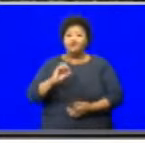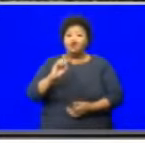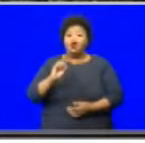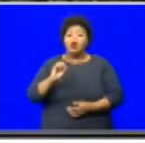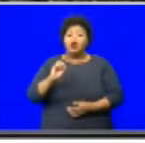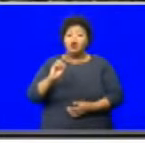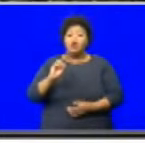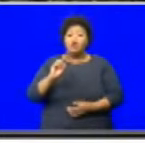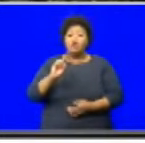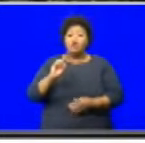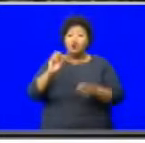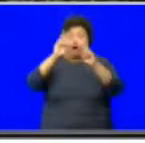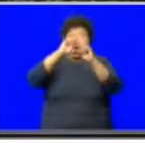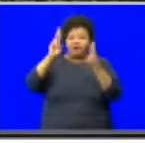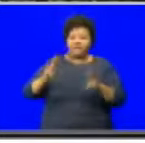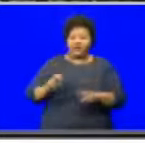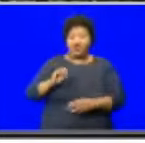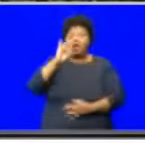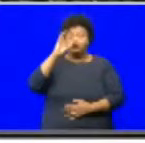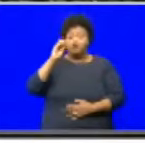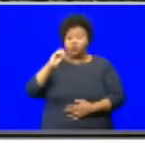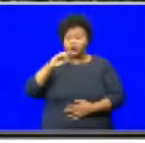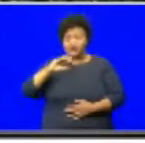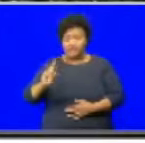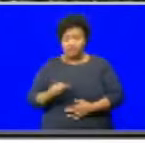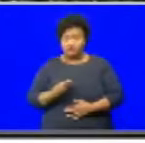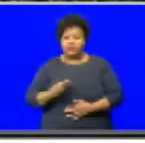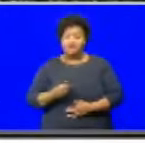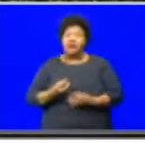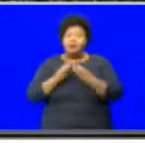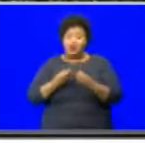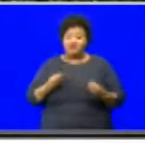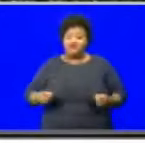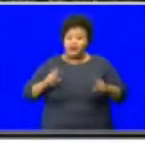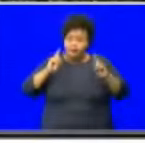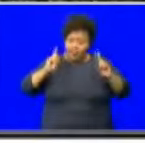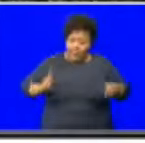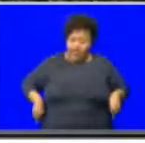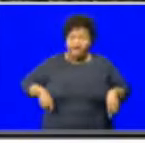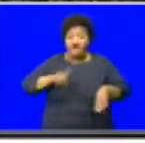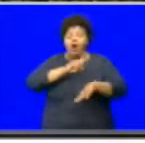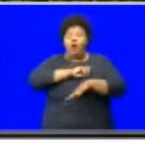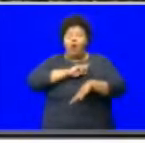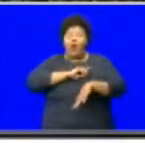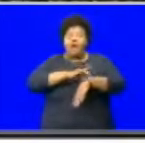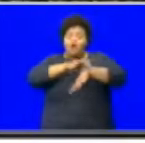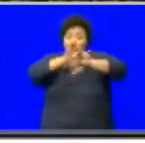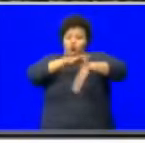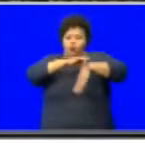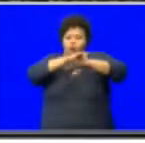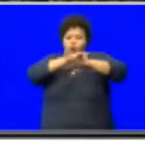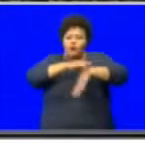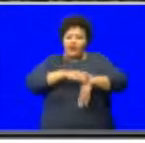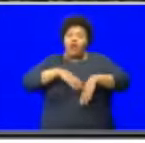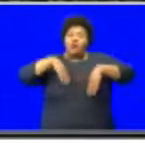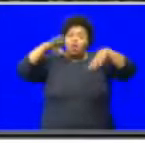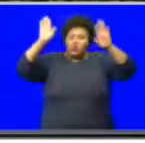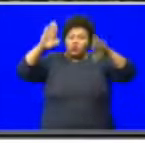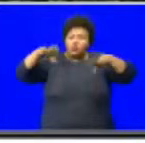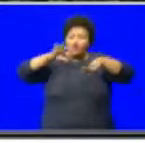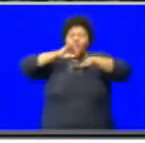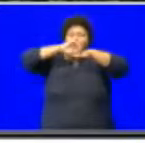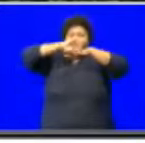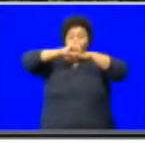malaria. And now if you save 30% of those, that's really a significant amount. So this is the first